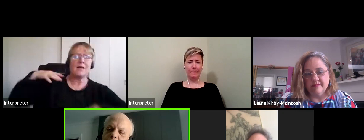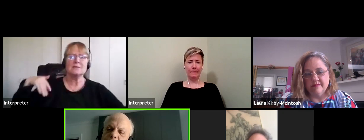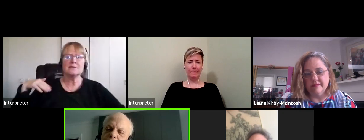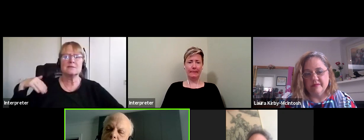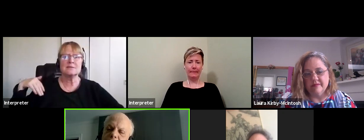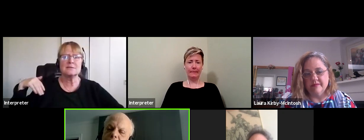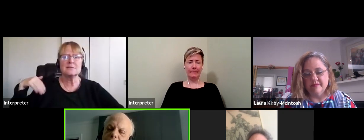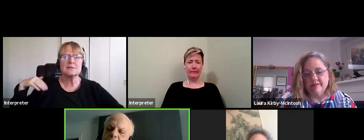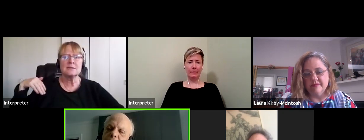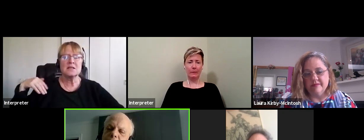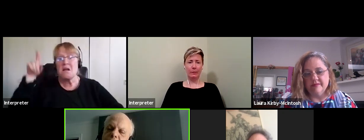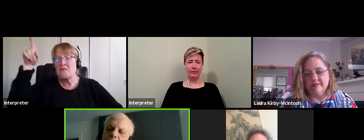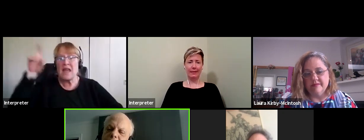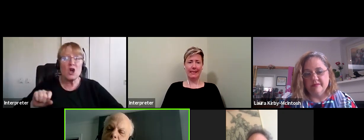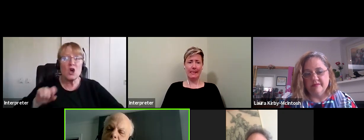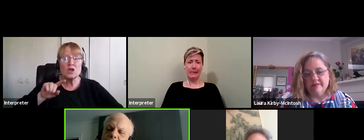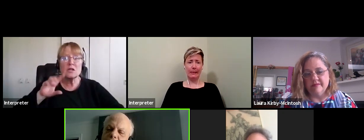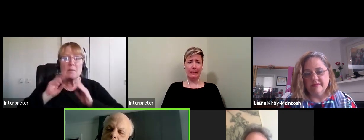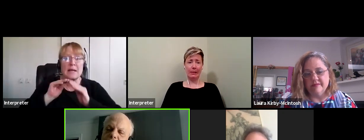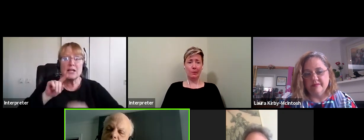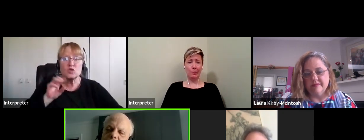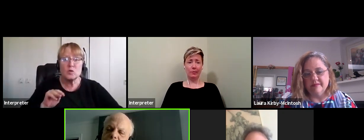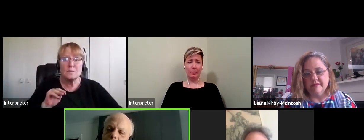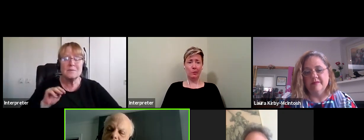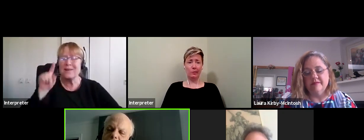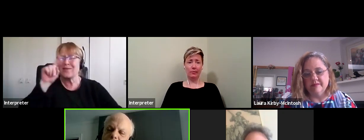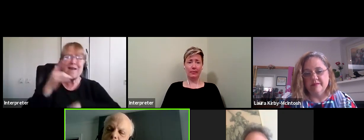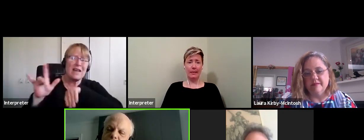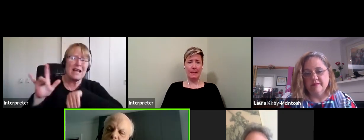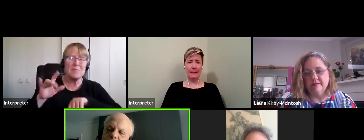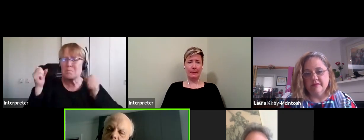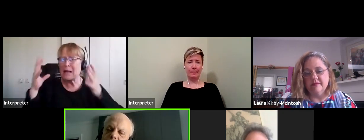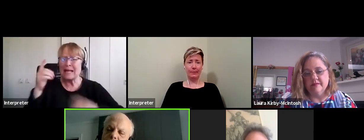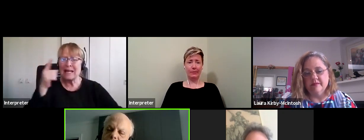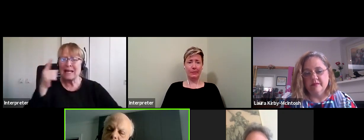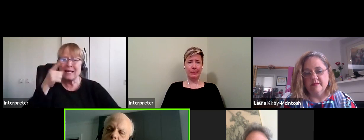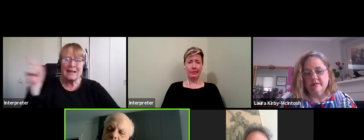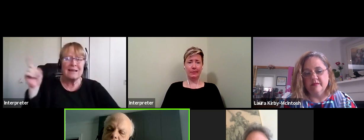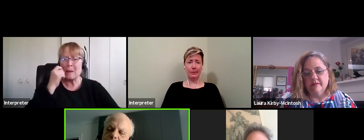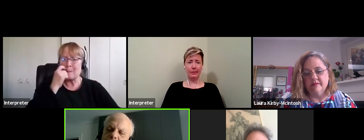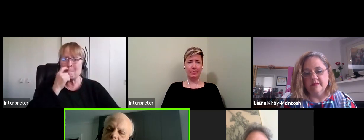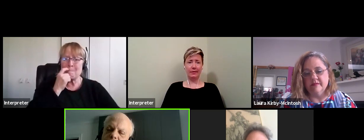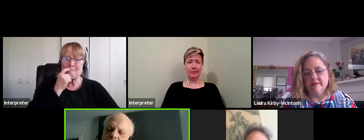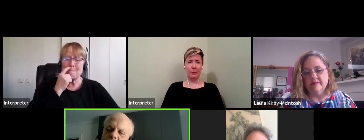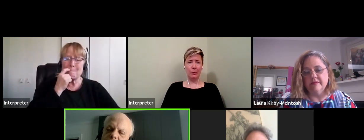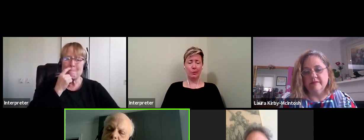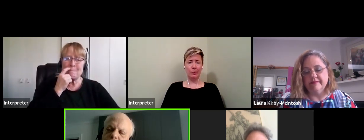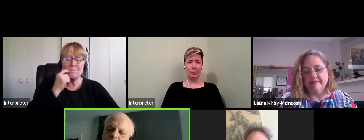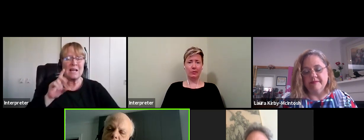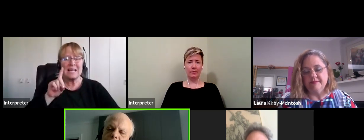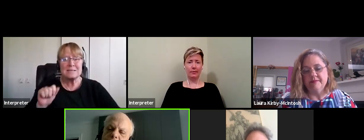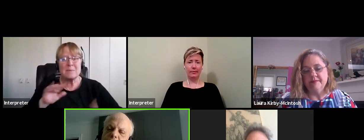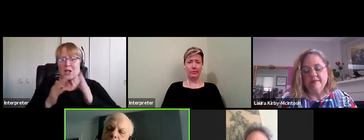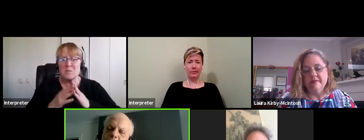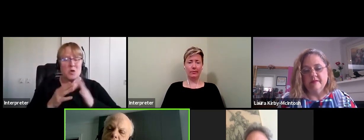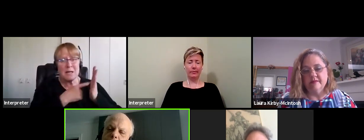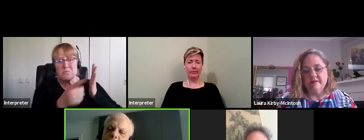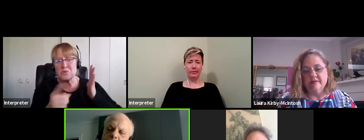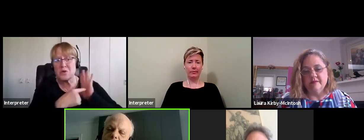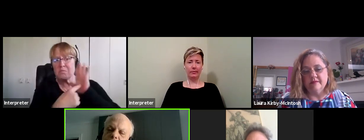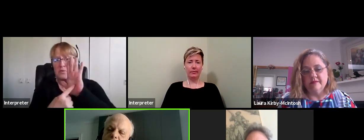set up a Zoom meeting. They've got people available. They've handpicked the people from the disability community and the education community